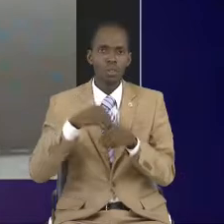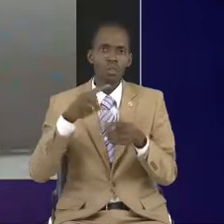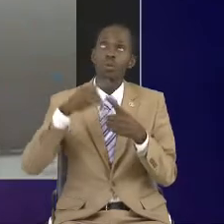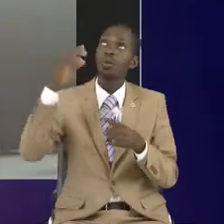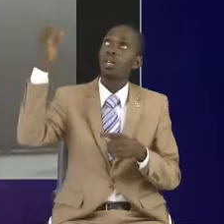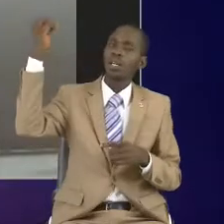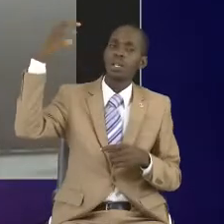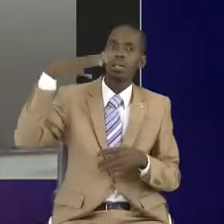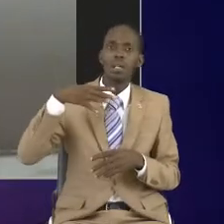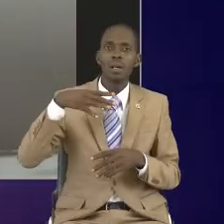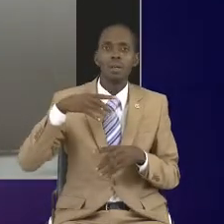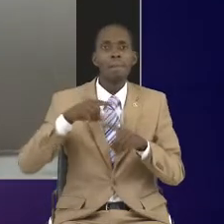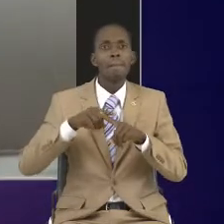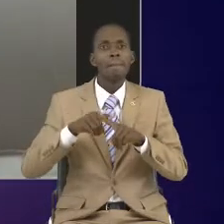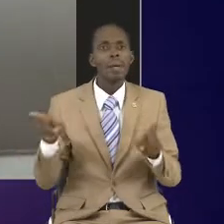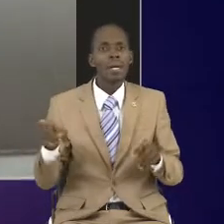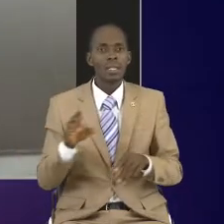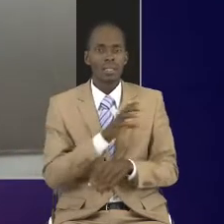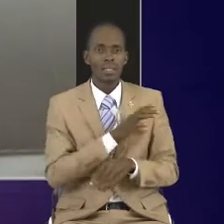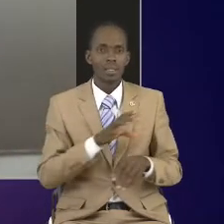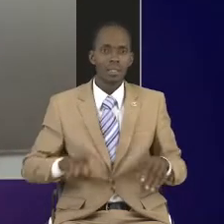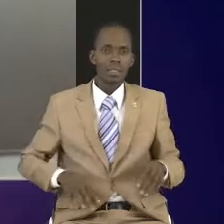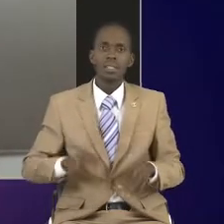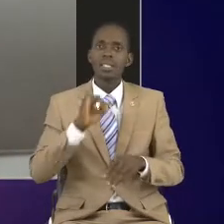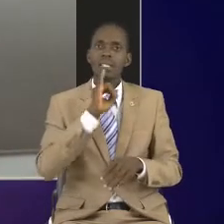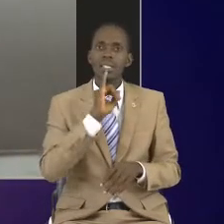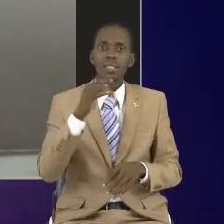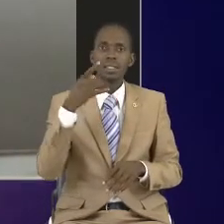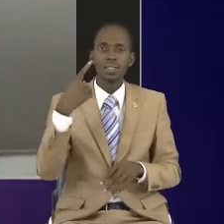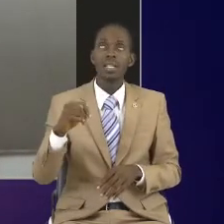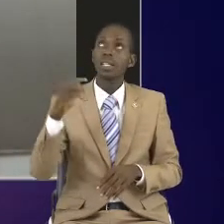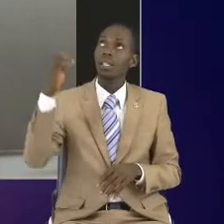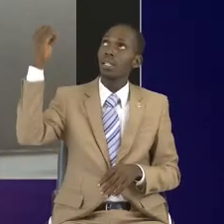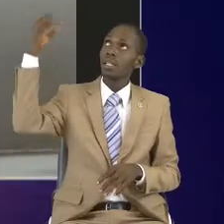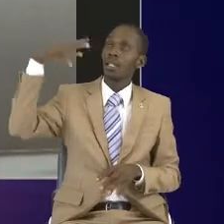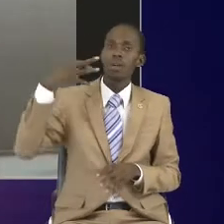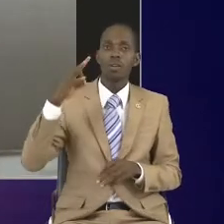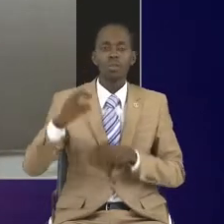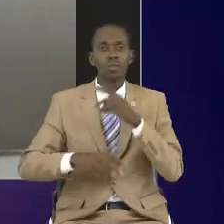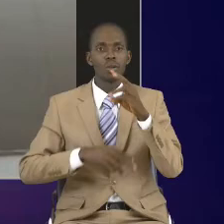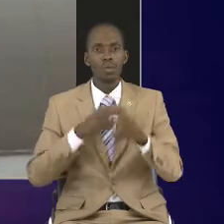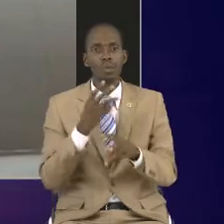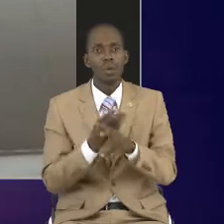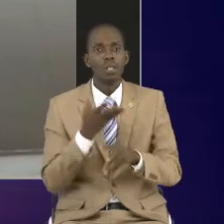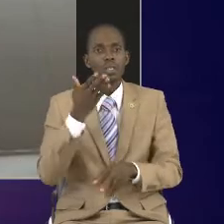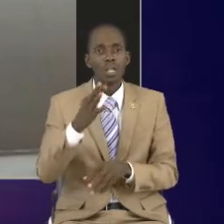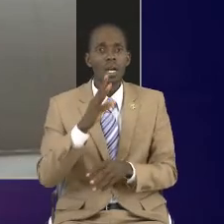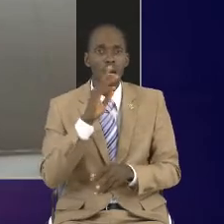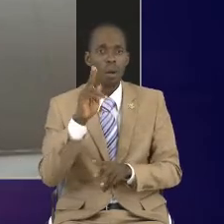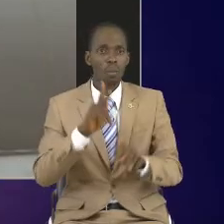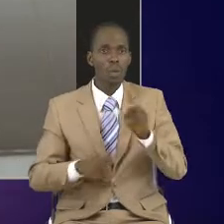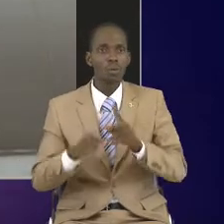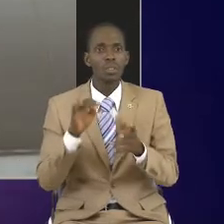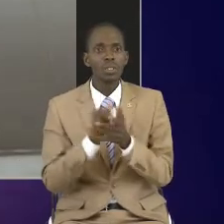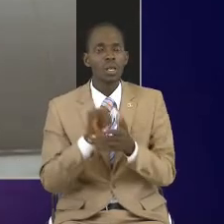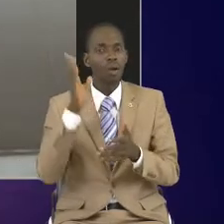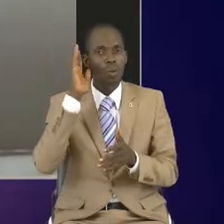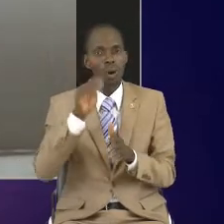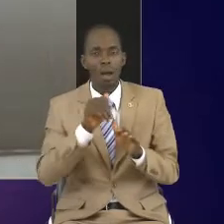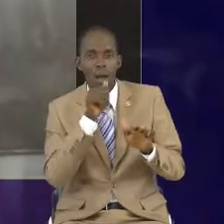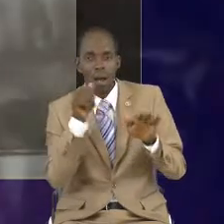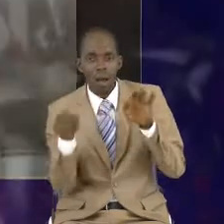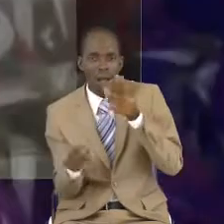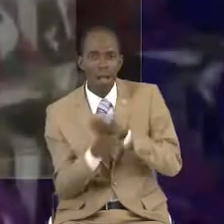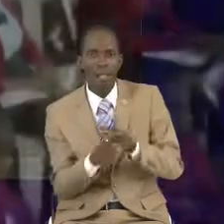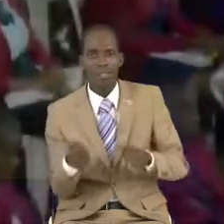christ is the light of the world that those so will hide themselves there